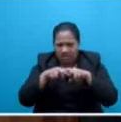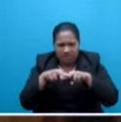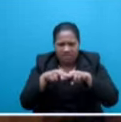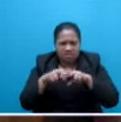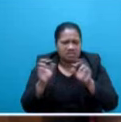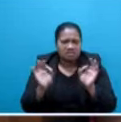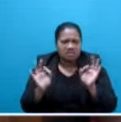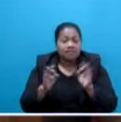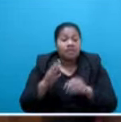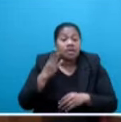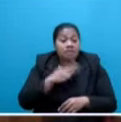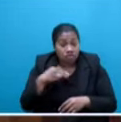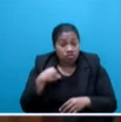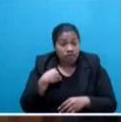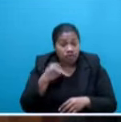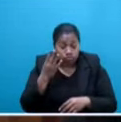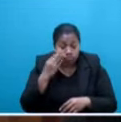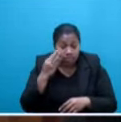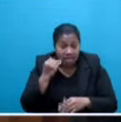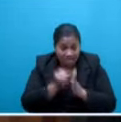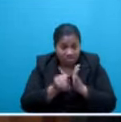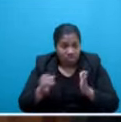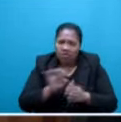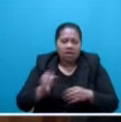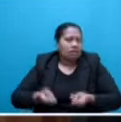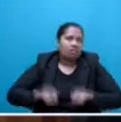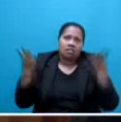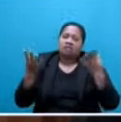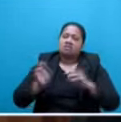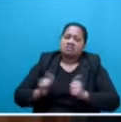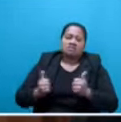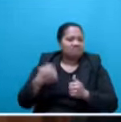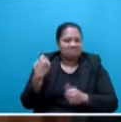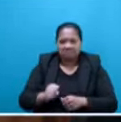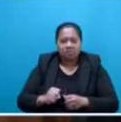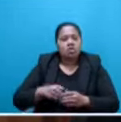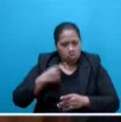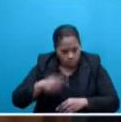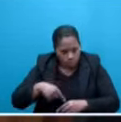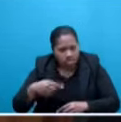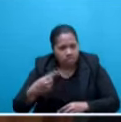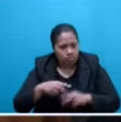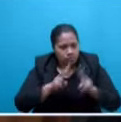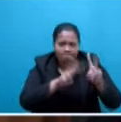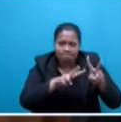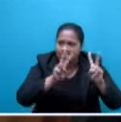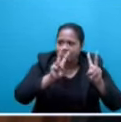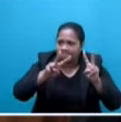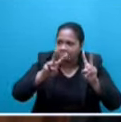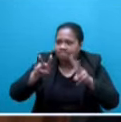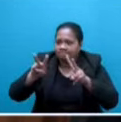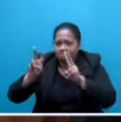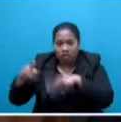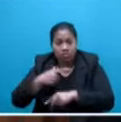Industry will not give up and will continue to explore other markets till we are able to get one, because we know farm mechanization is